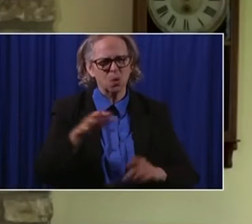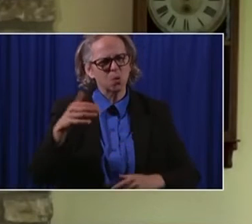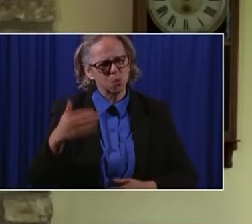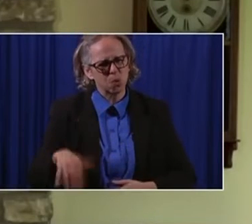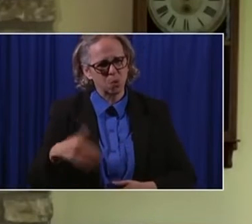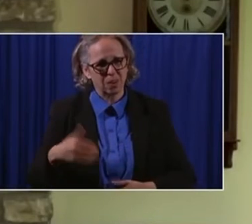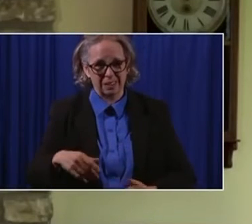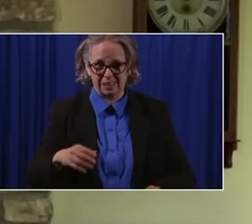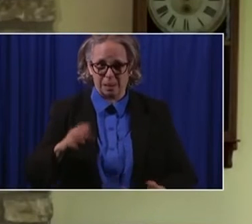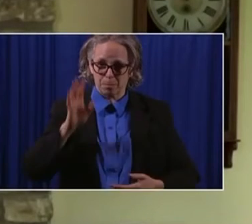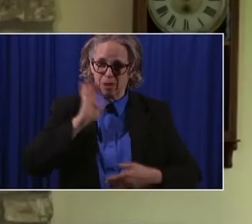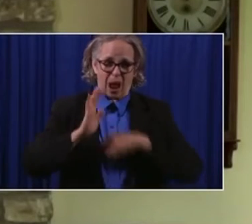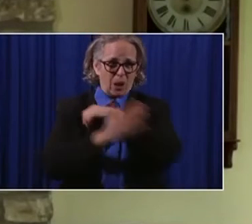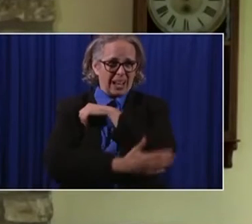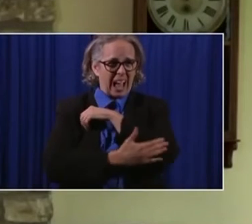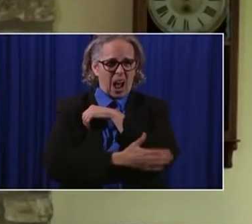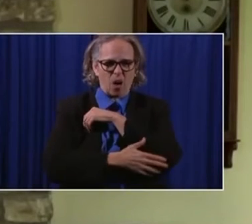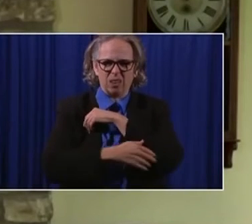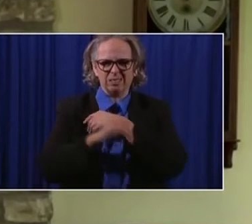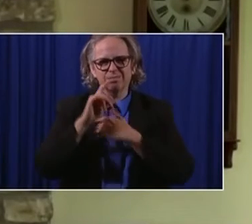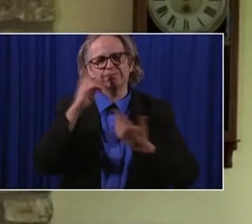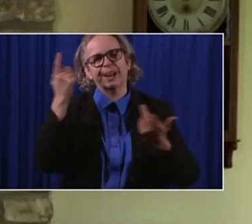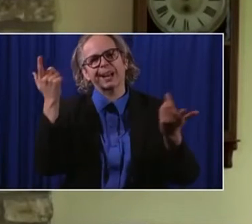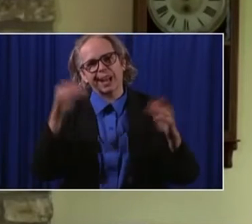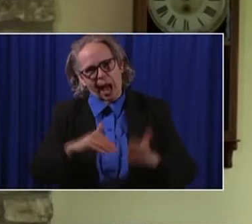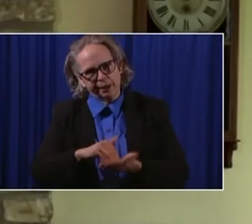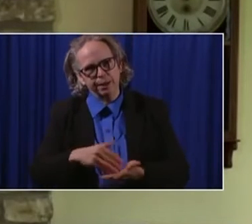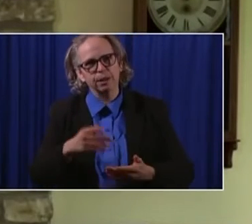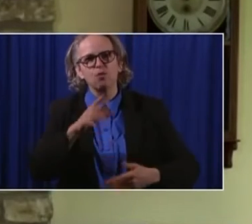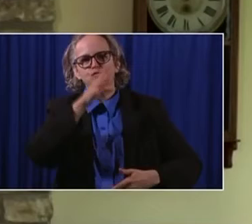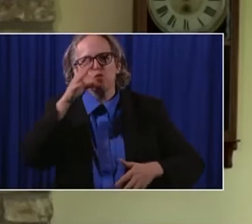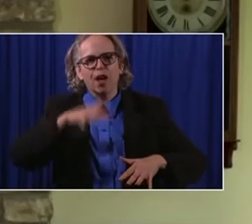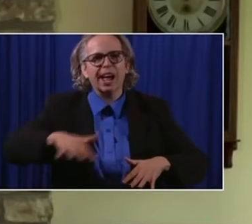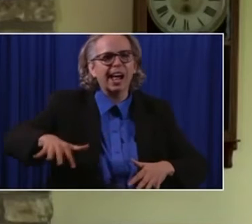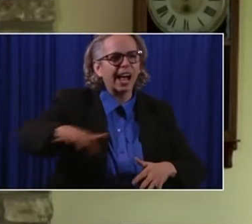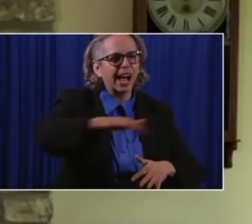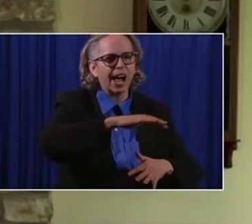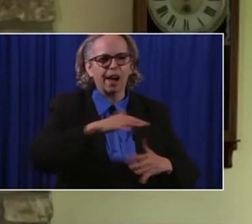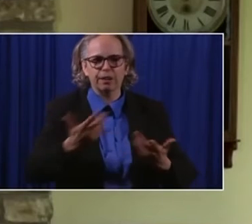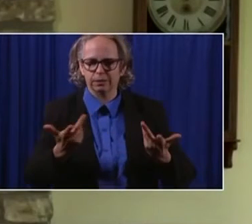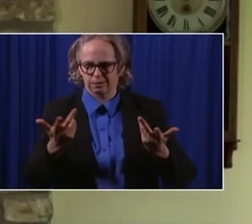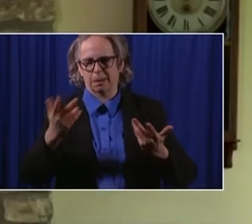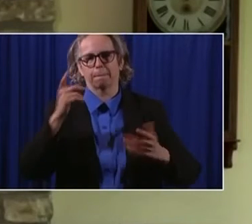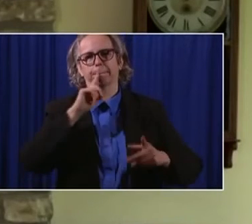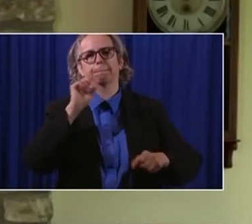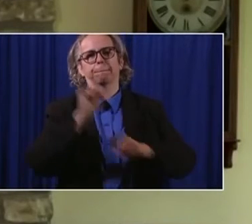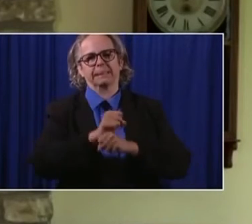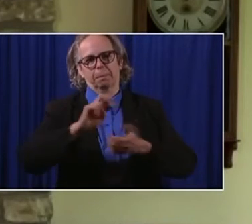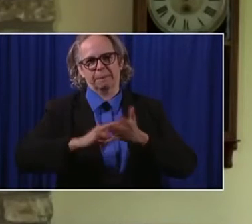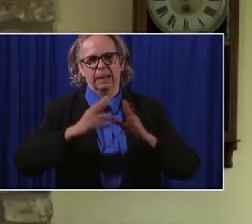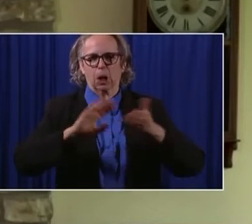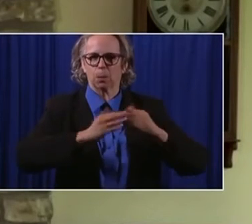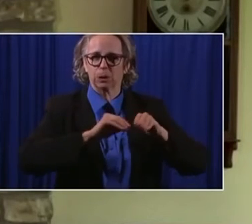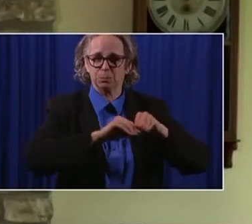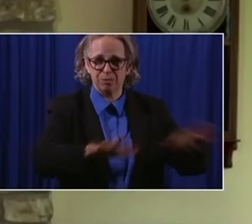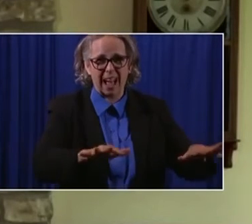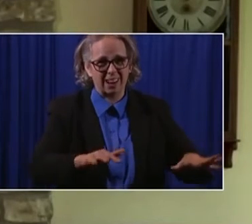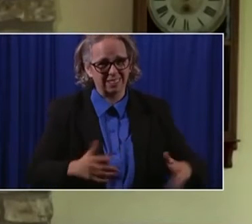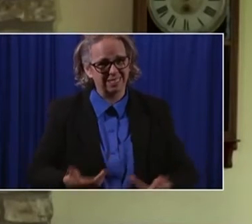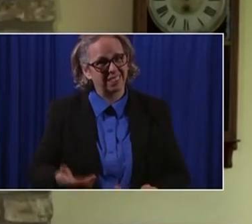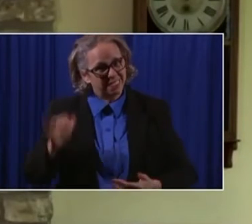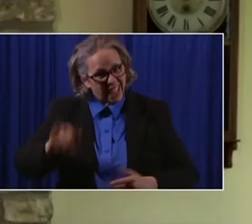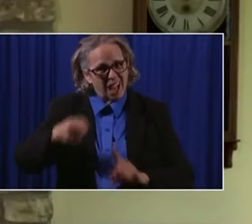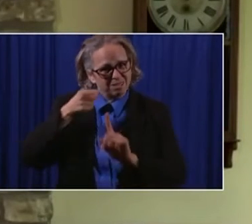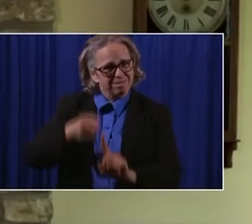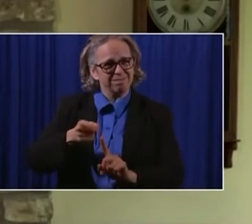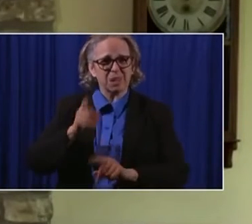has significant community spread. It is one of the 12 counties in a red level 3 public